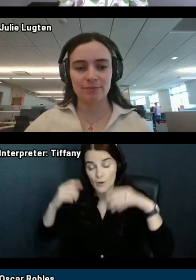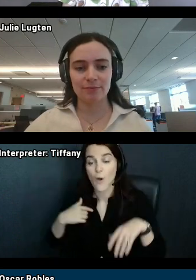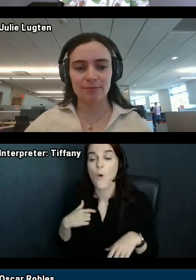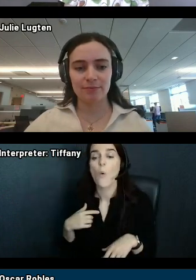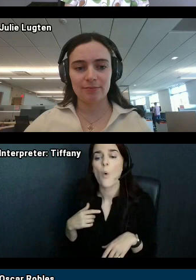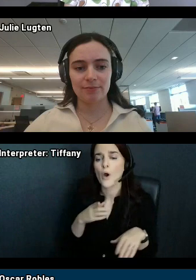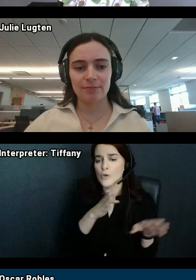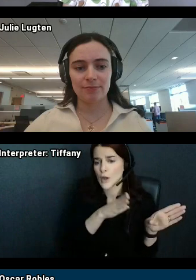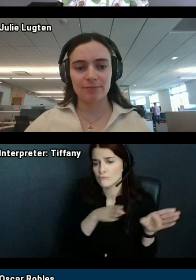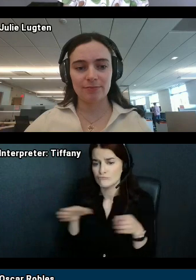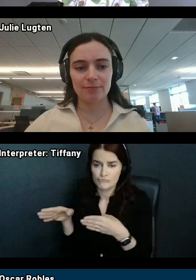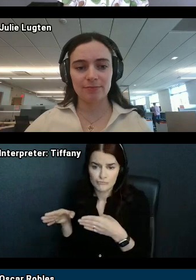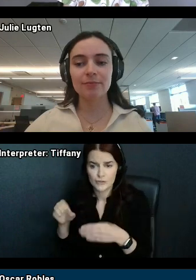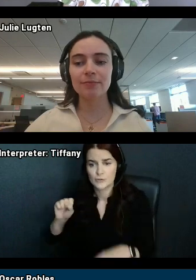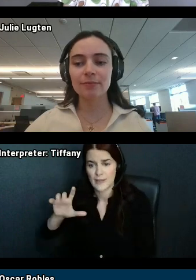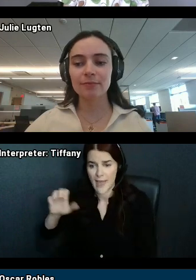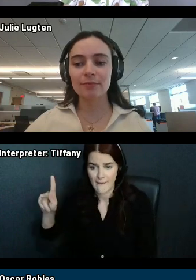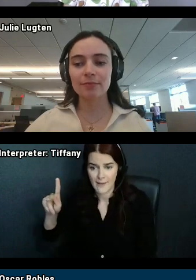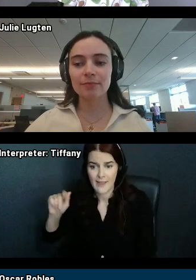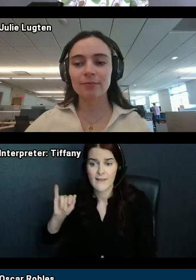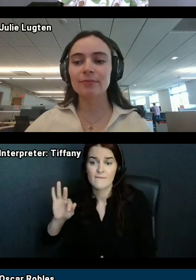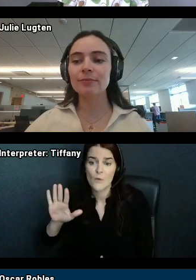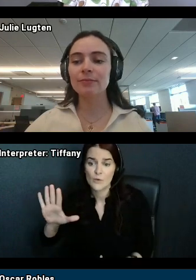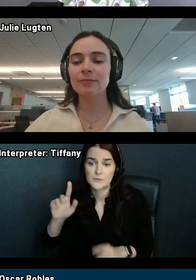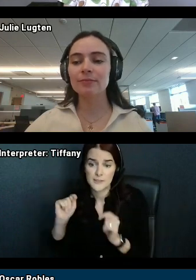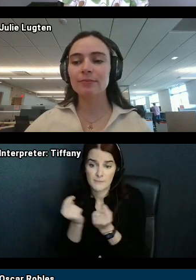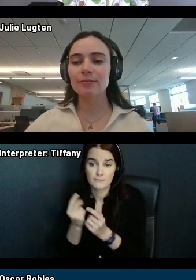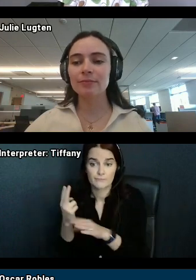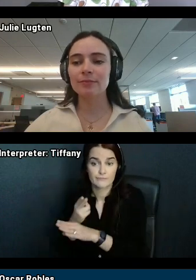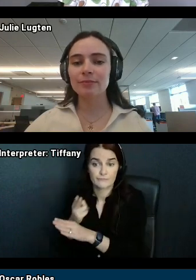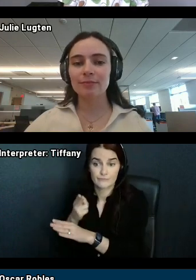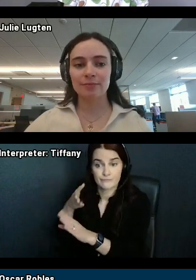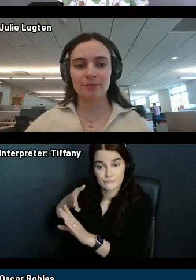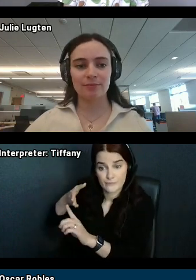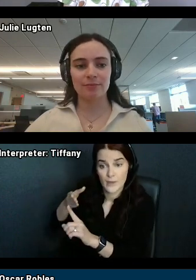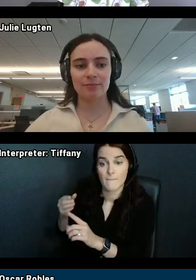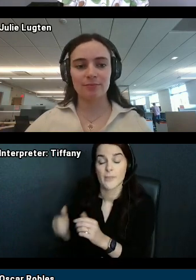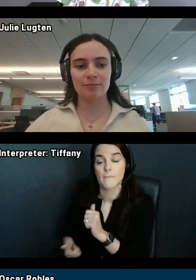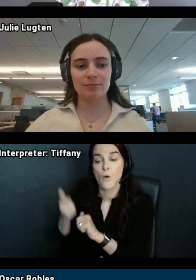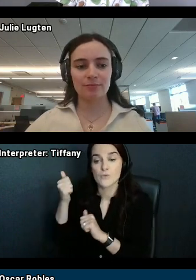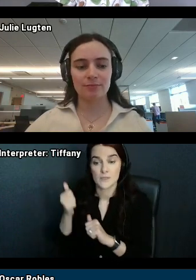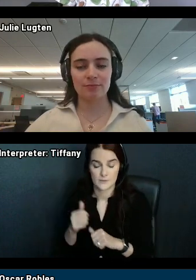most. So notifications are a really important step to user setup.